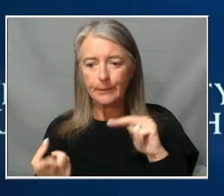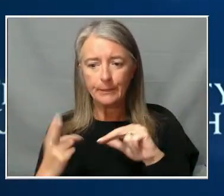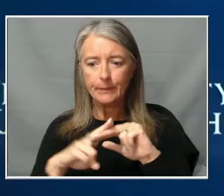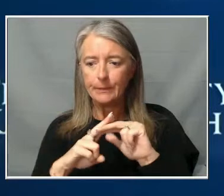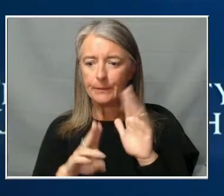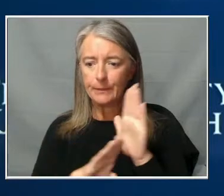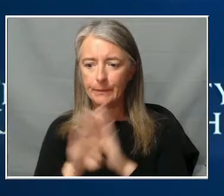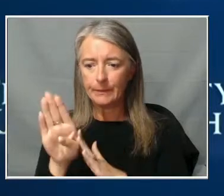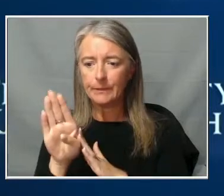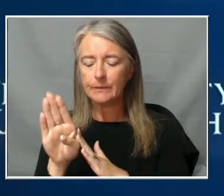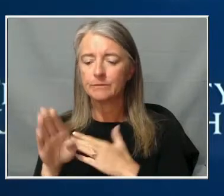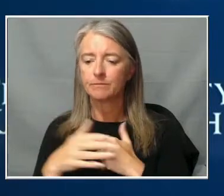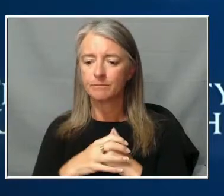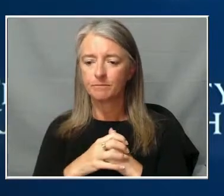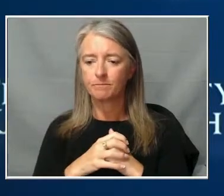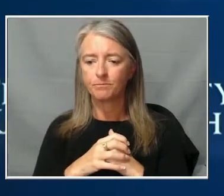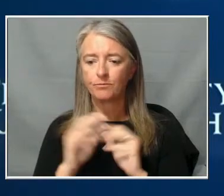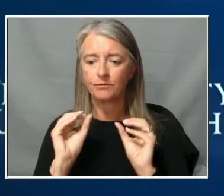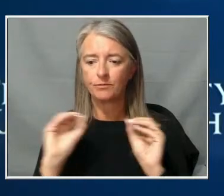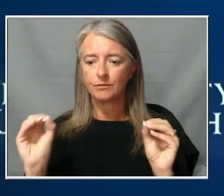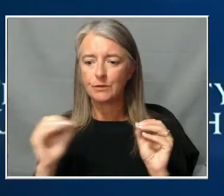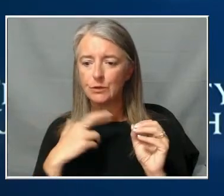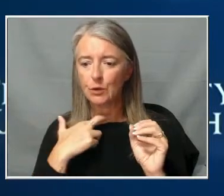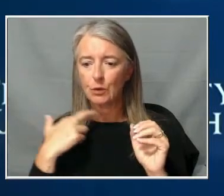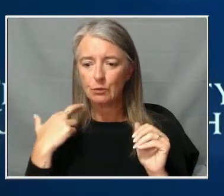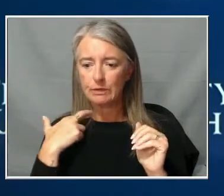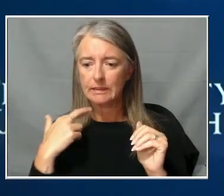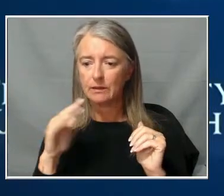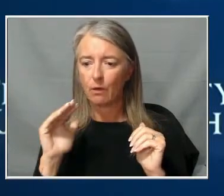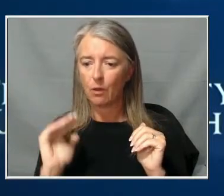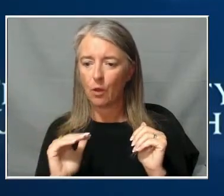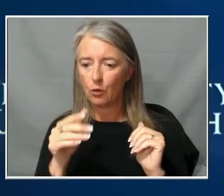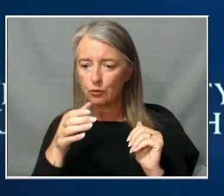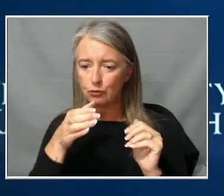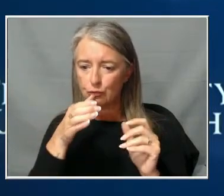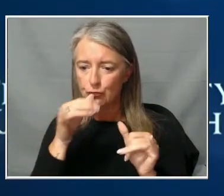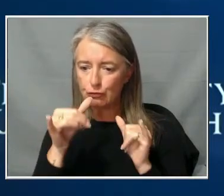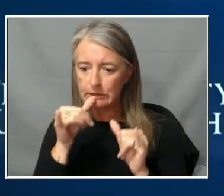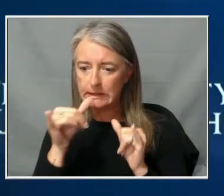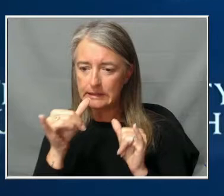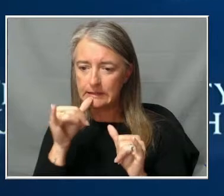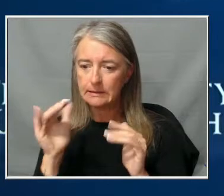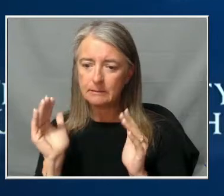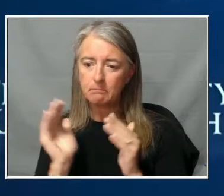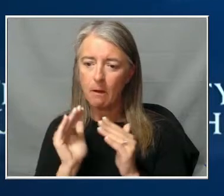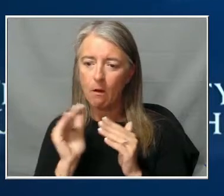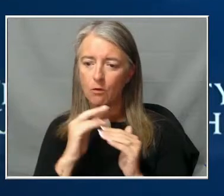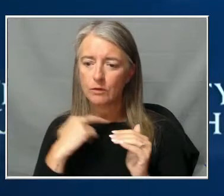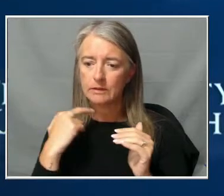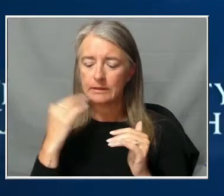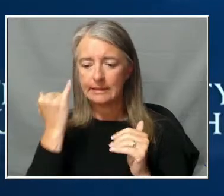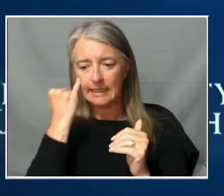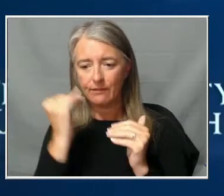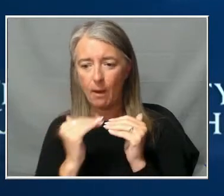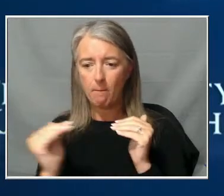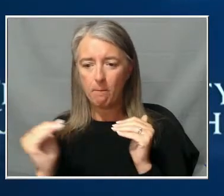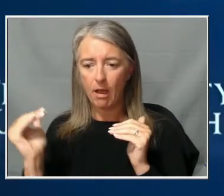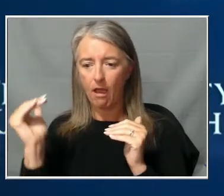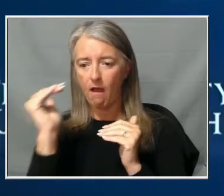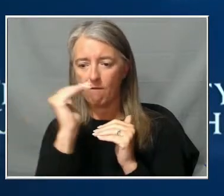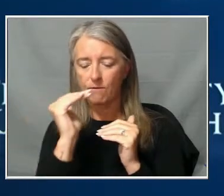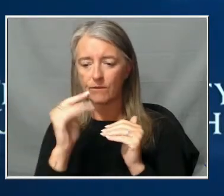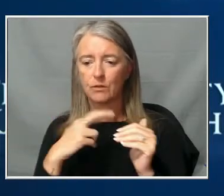say there's no risk of even low drinking, it's relatively small. But once you get above those thresholds, the risk can